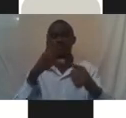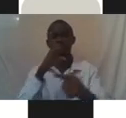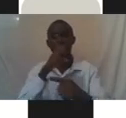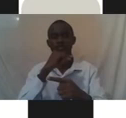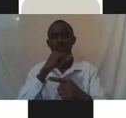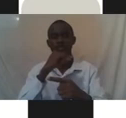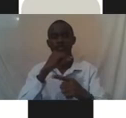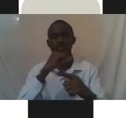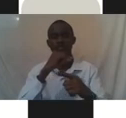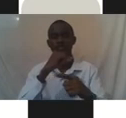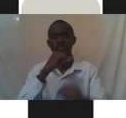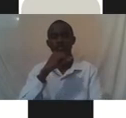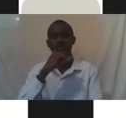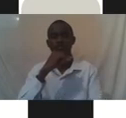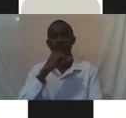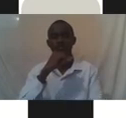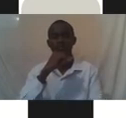And